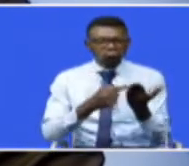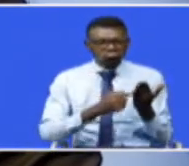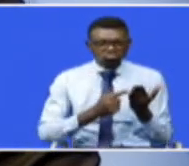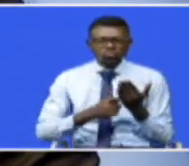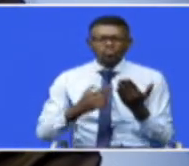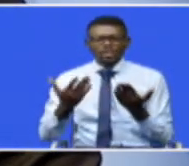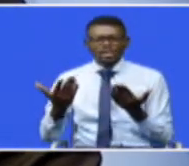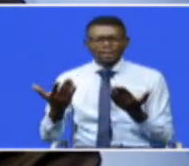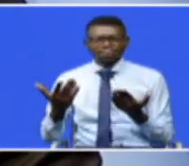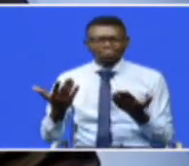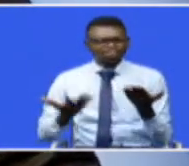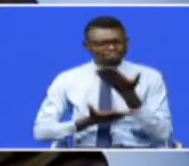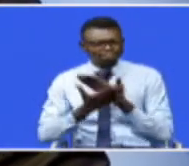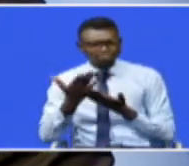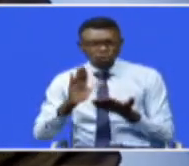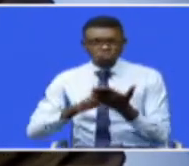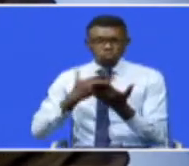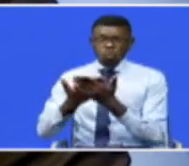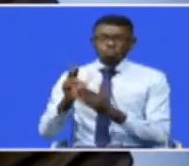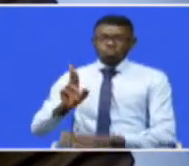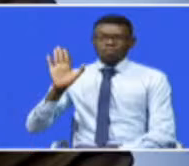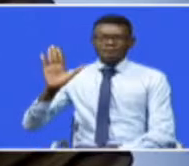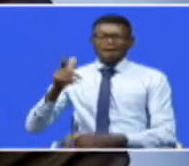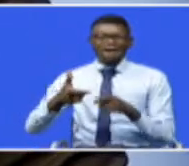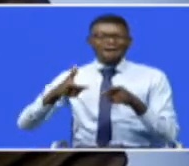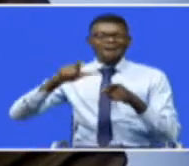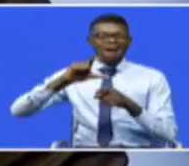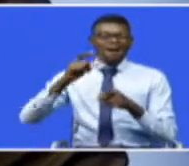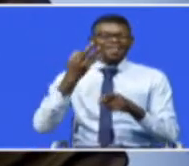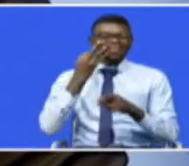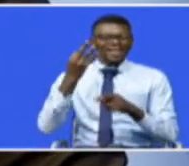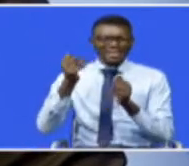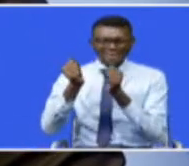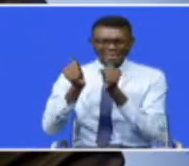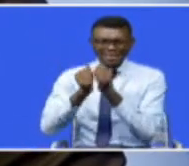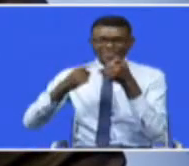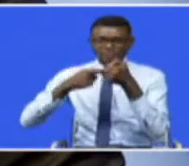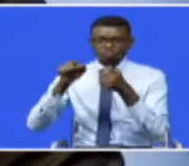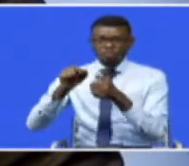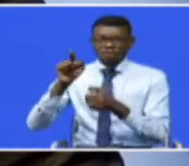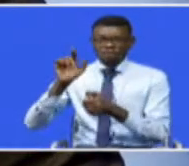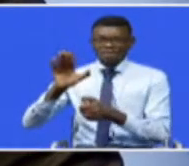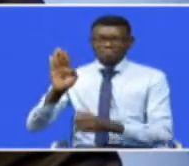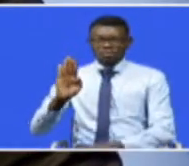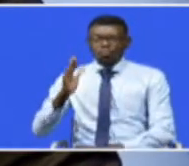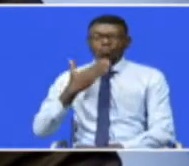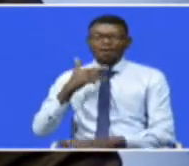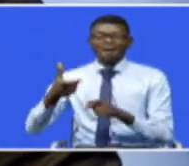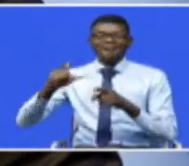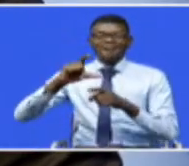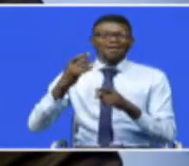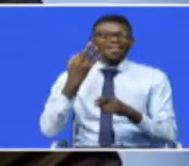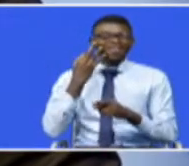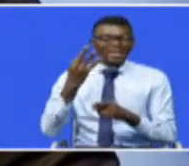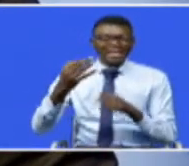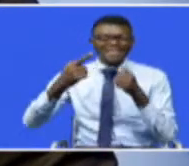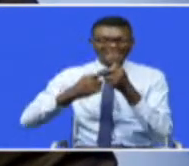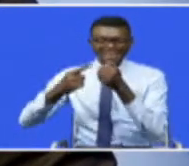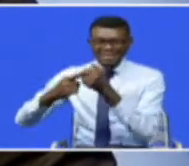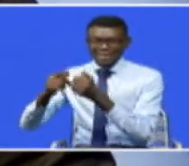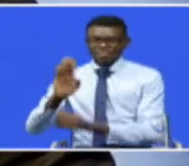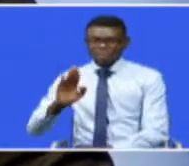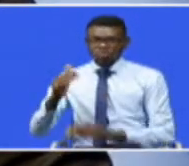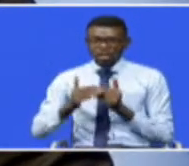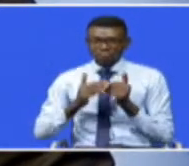President Uhuru Kenyatta to raise the county funds from 316.5 billion shillings to 366 billion shillings in the